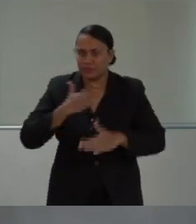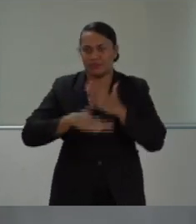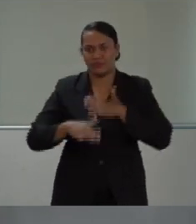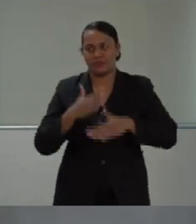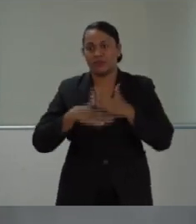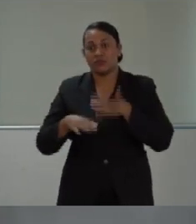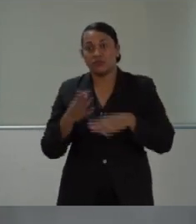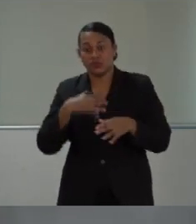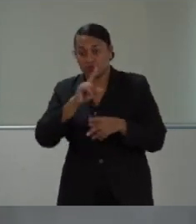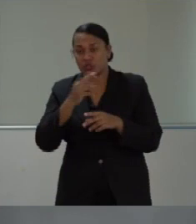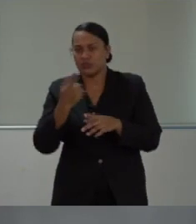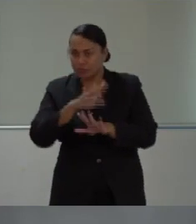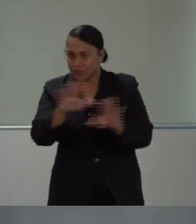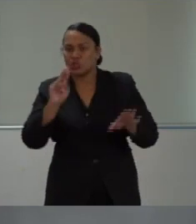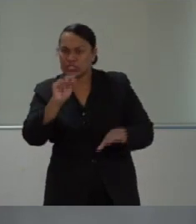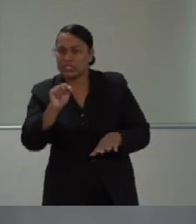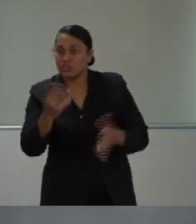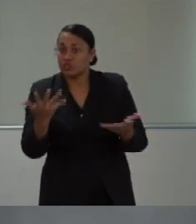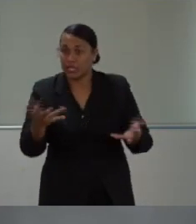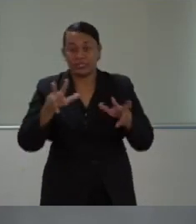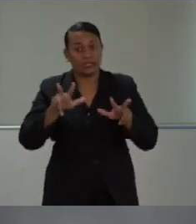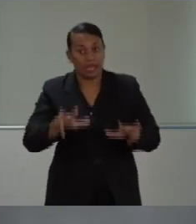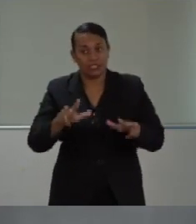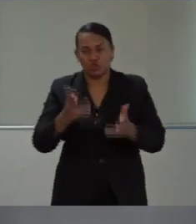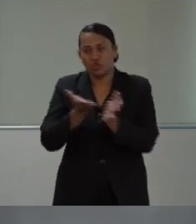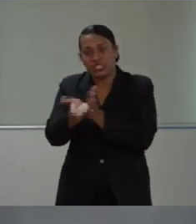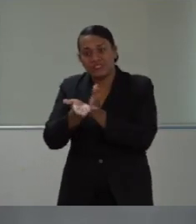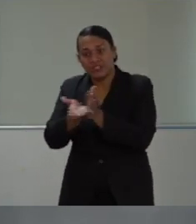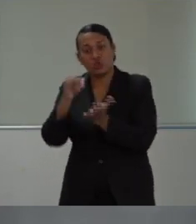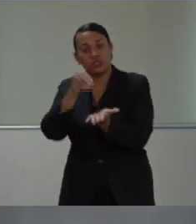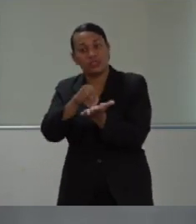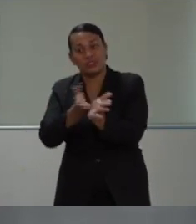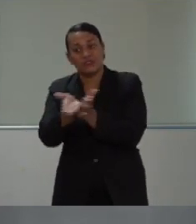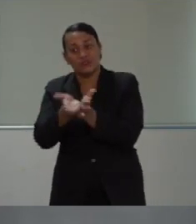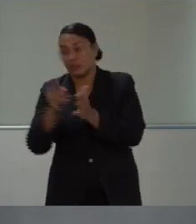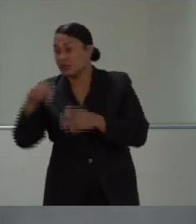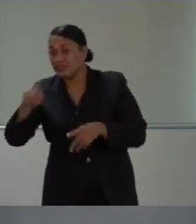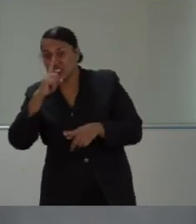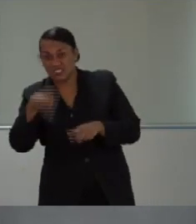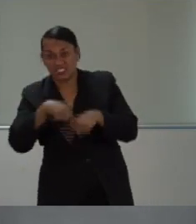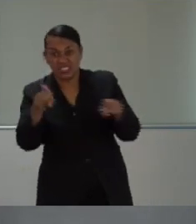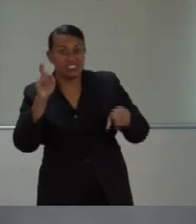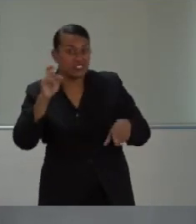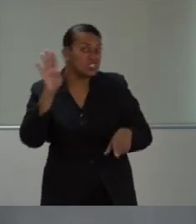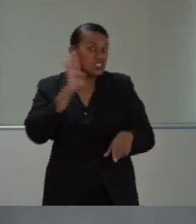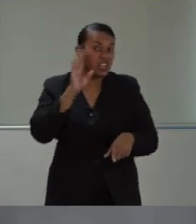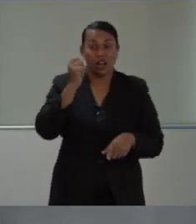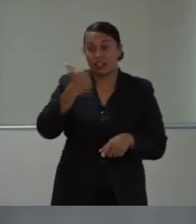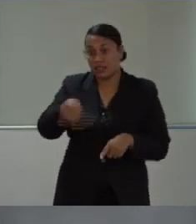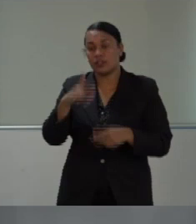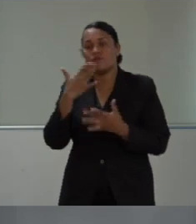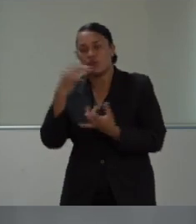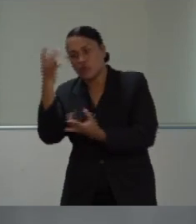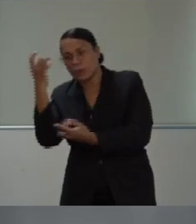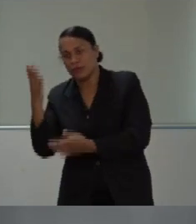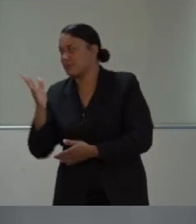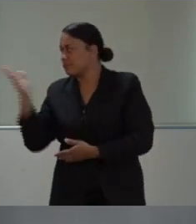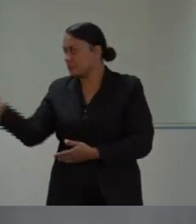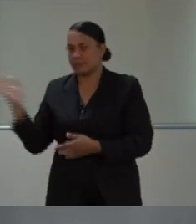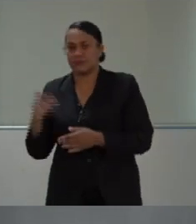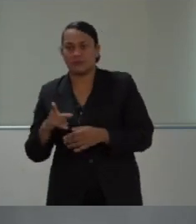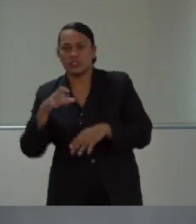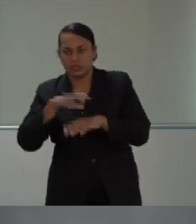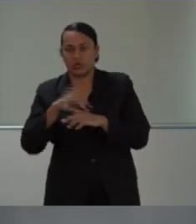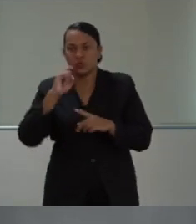the people. If there's any such allegations, please let me know. We will deal with that in the right way. But I haven't